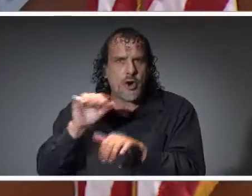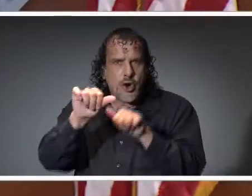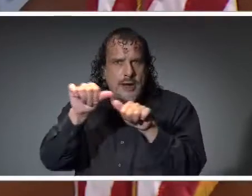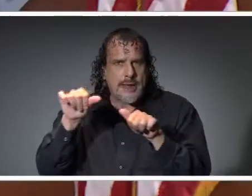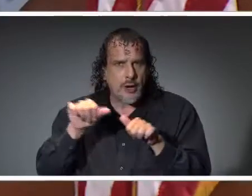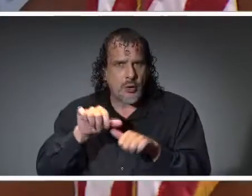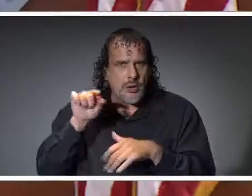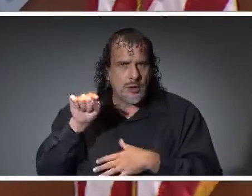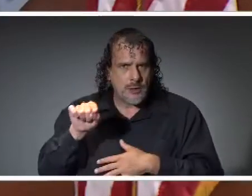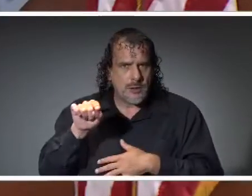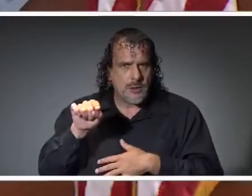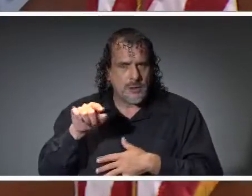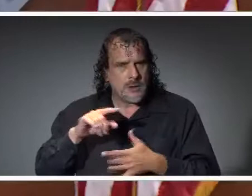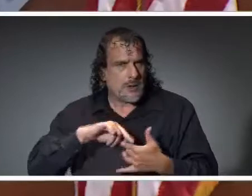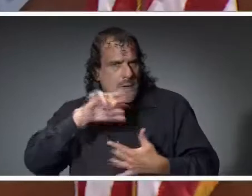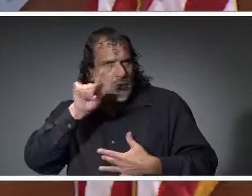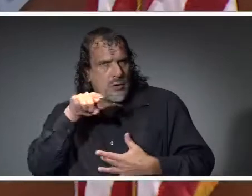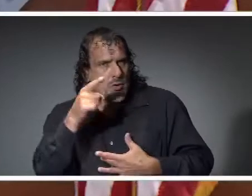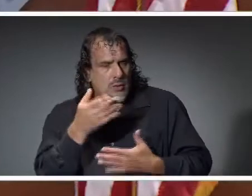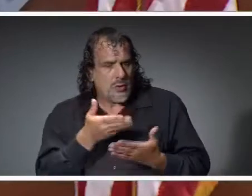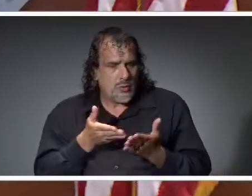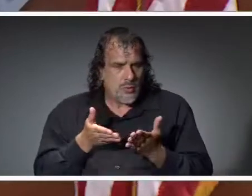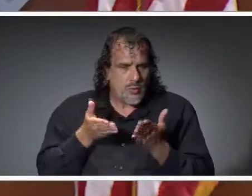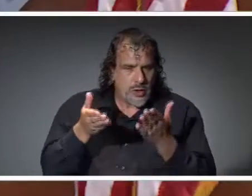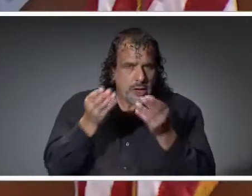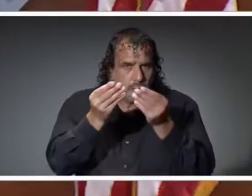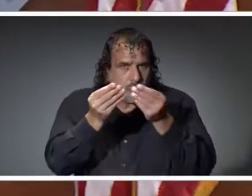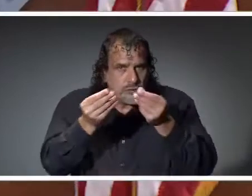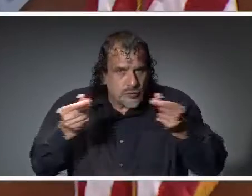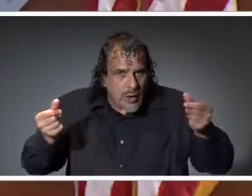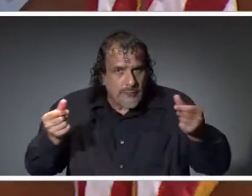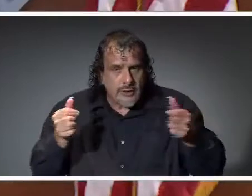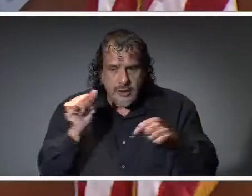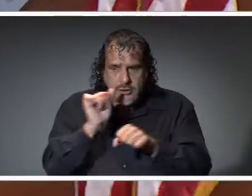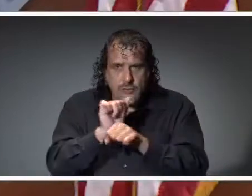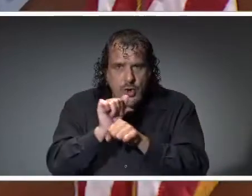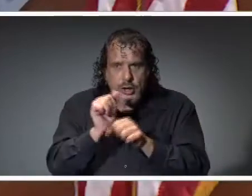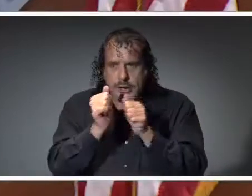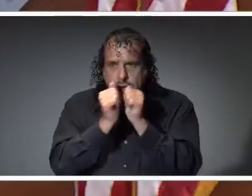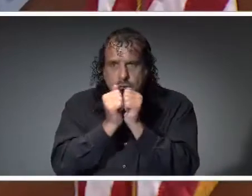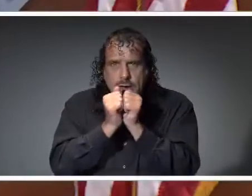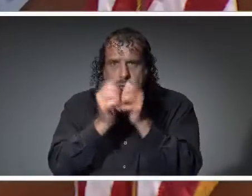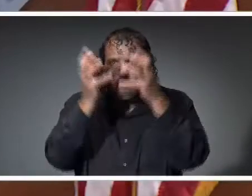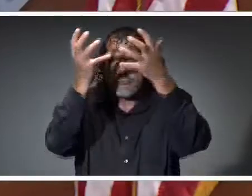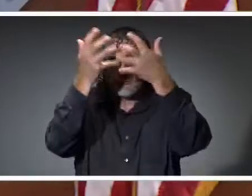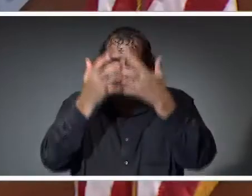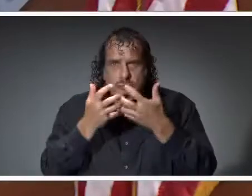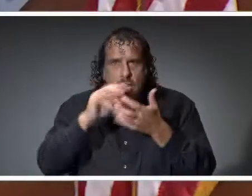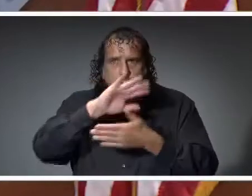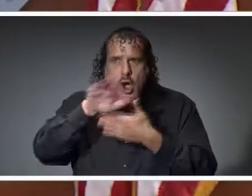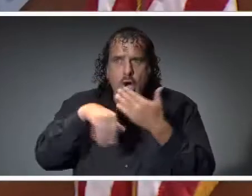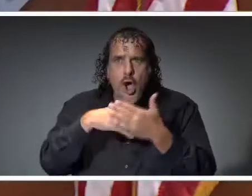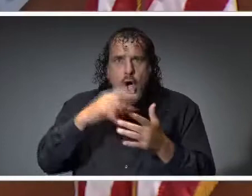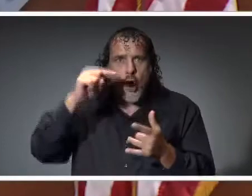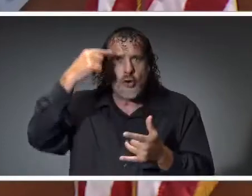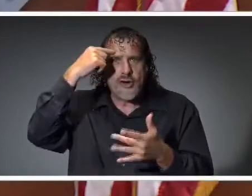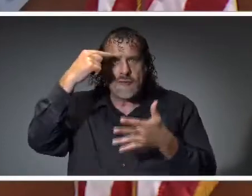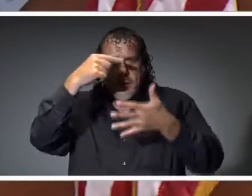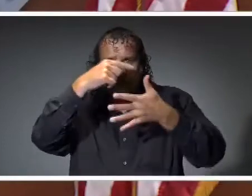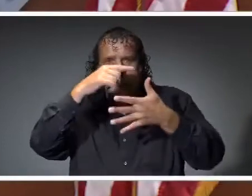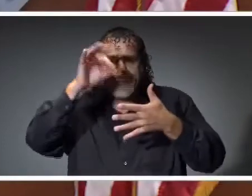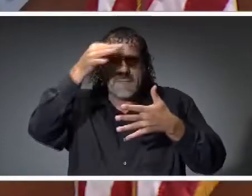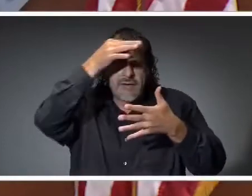only way through this is working together at all levels of government to help our beloved